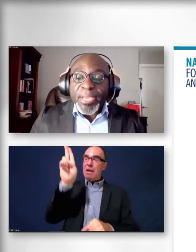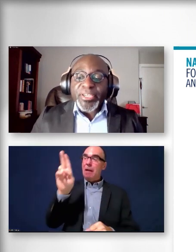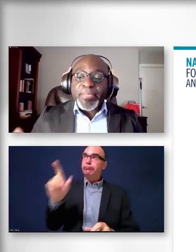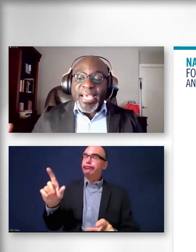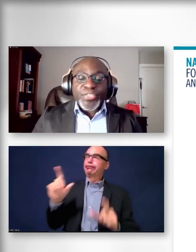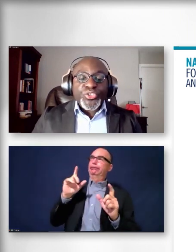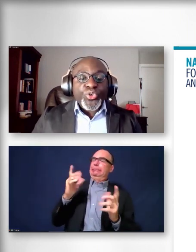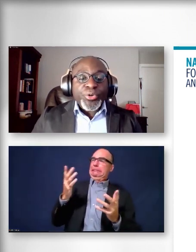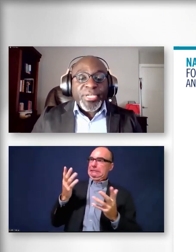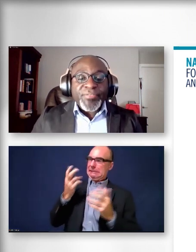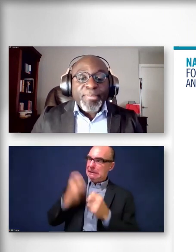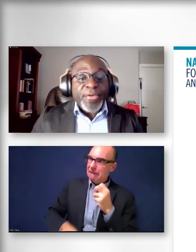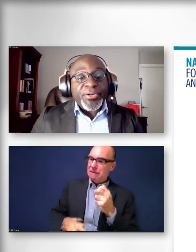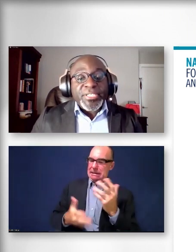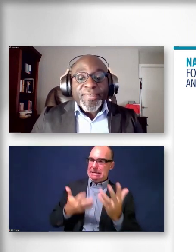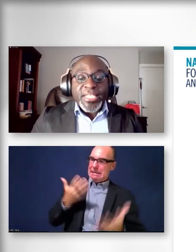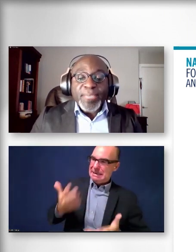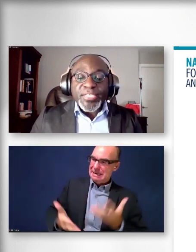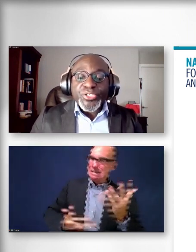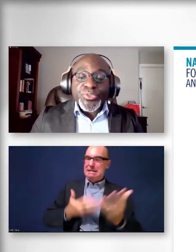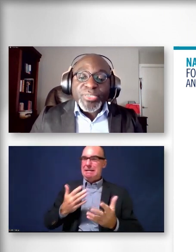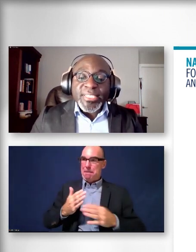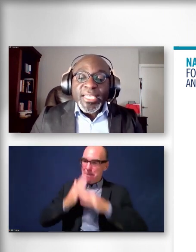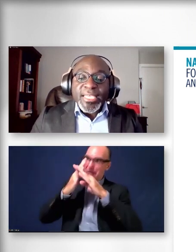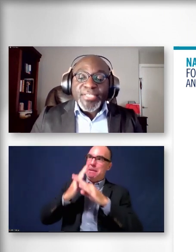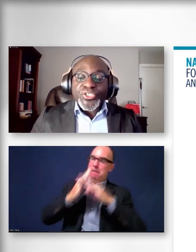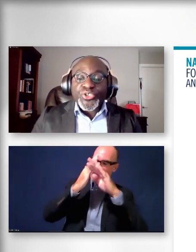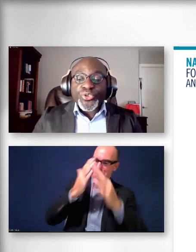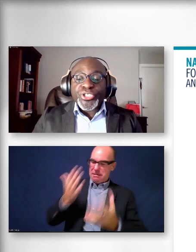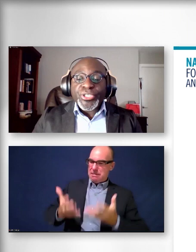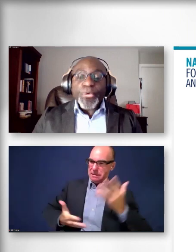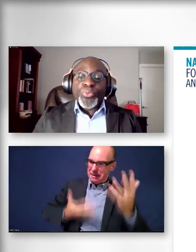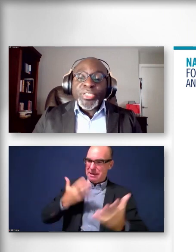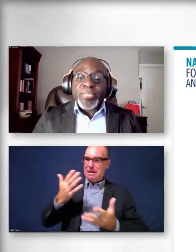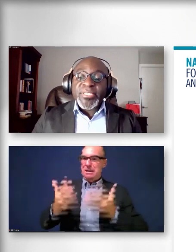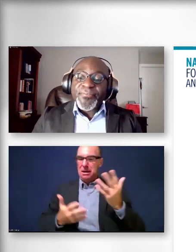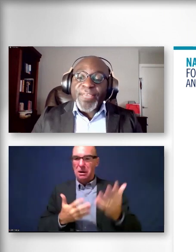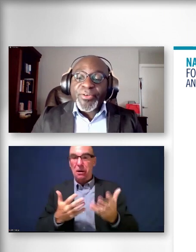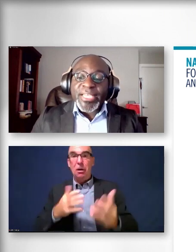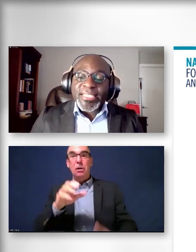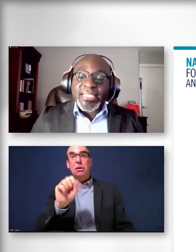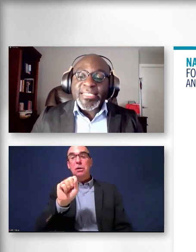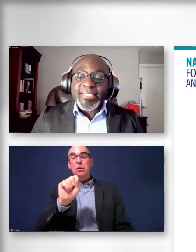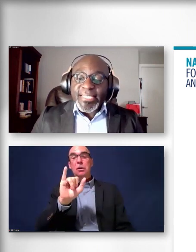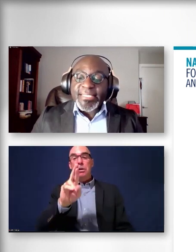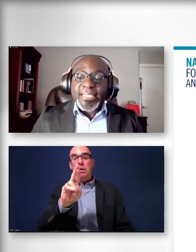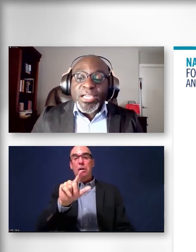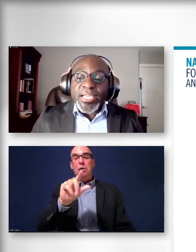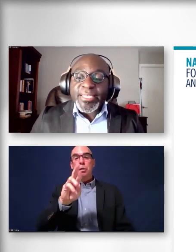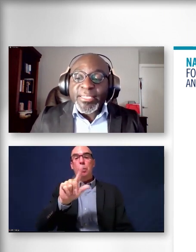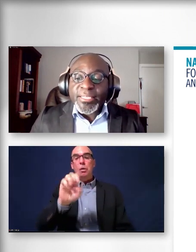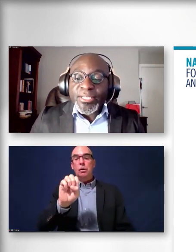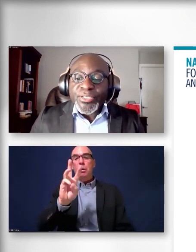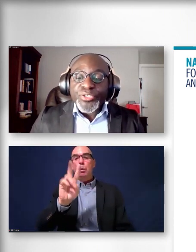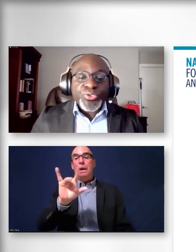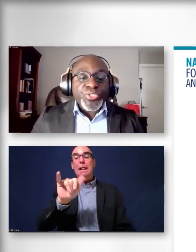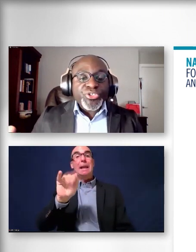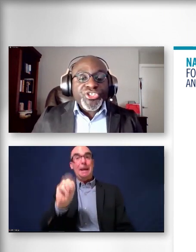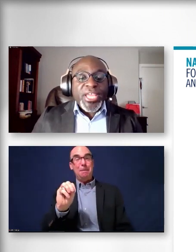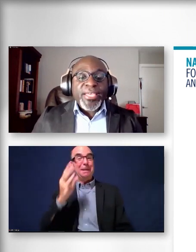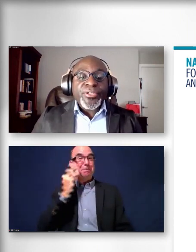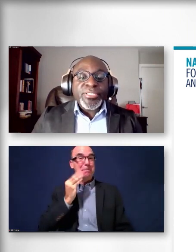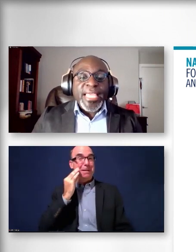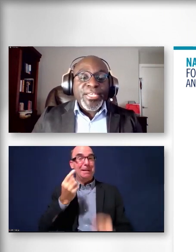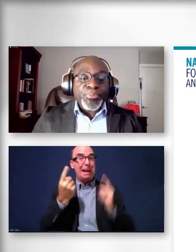The paradigmatic story of the barriers faced by students is a Sir George Williams affair in 1969. Students